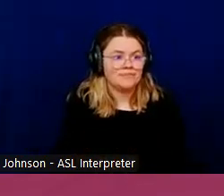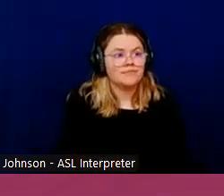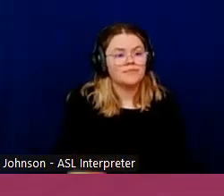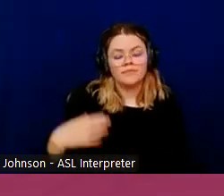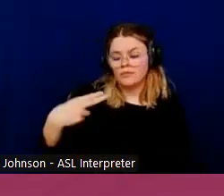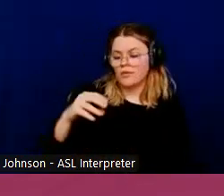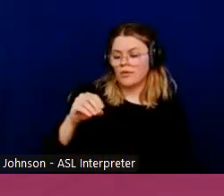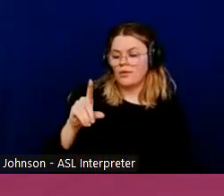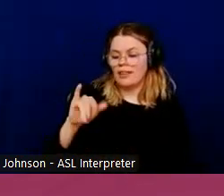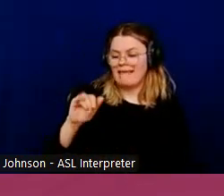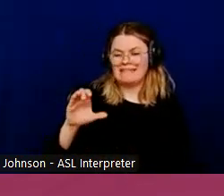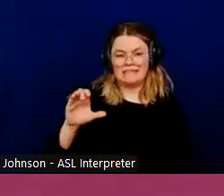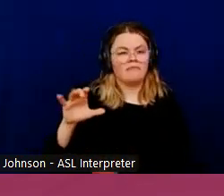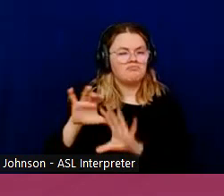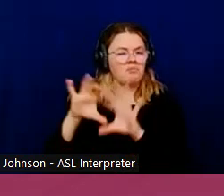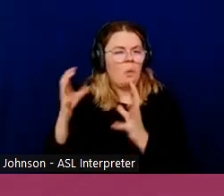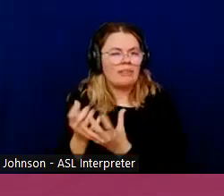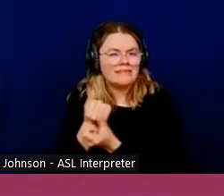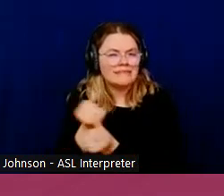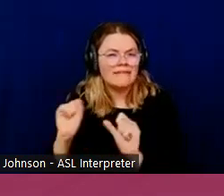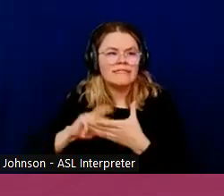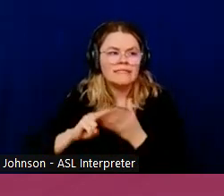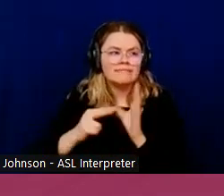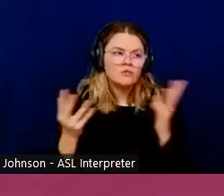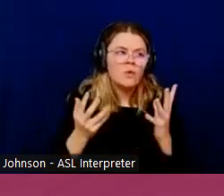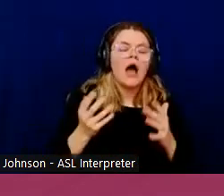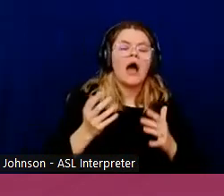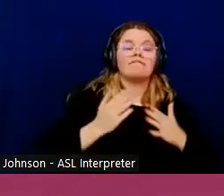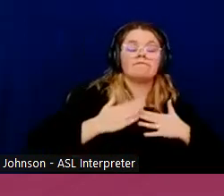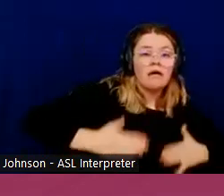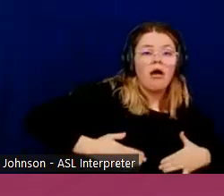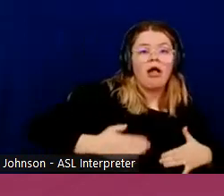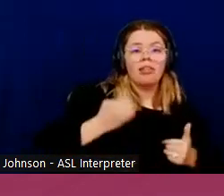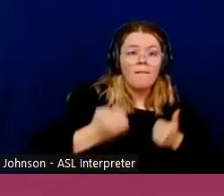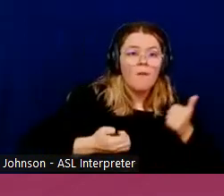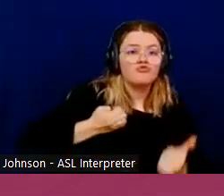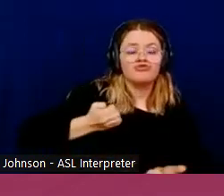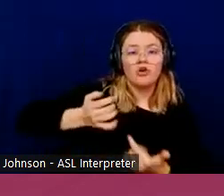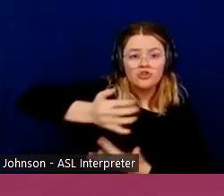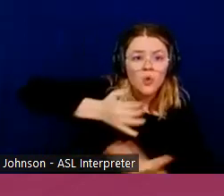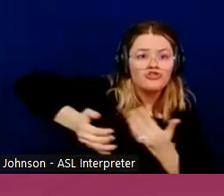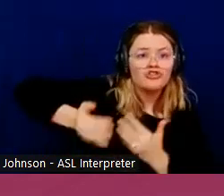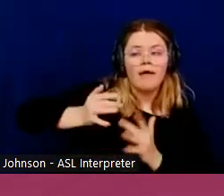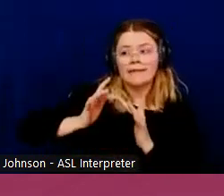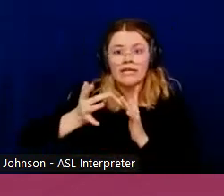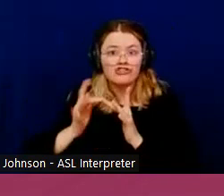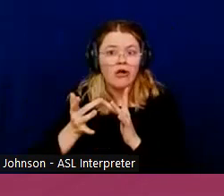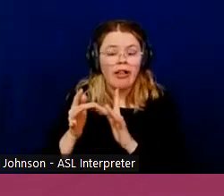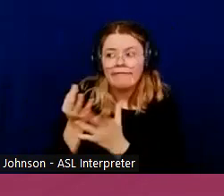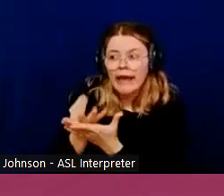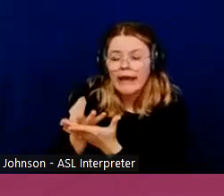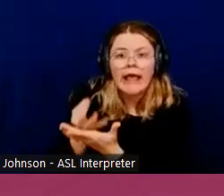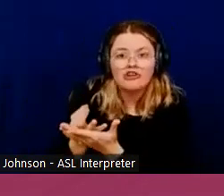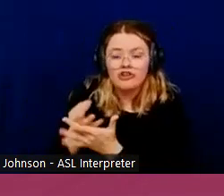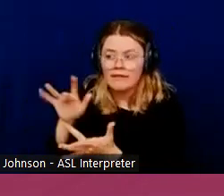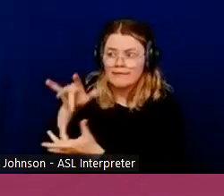includes physical, social, emotional, intellectual, digital, financial,